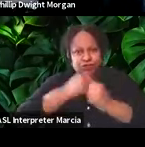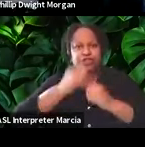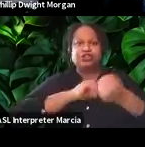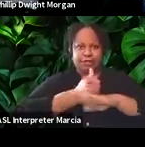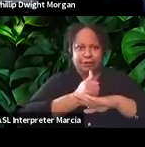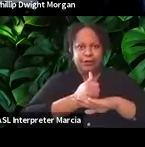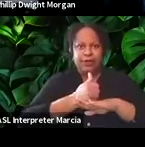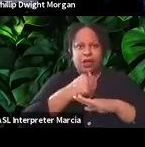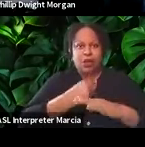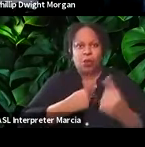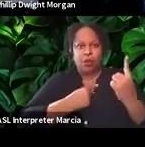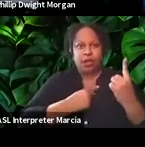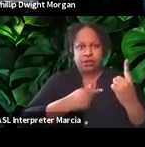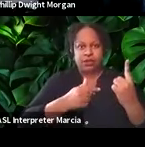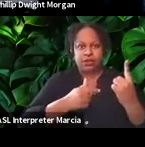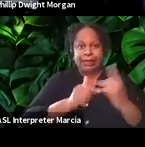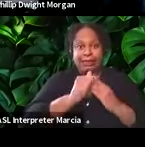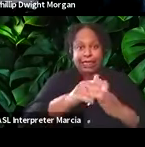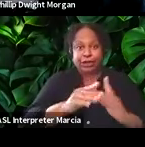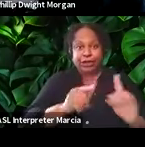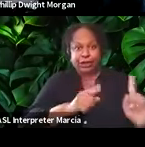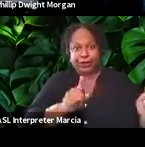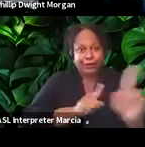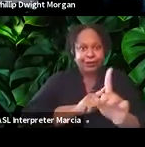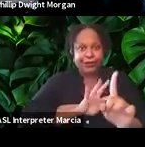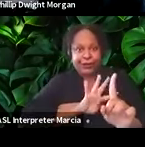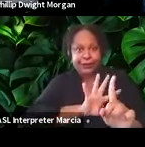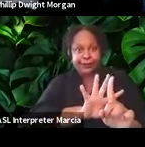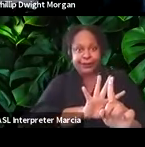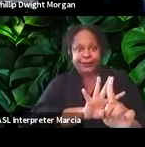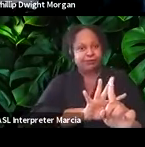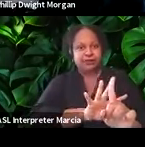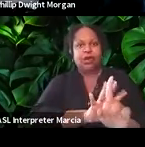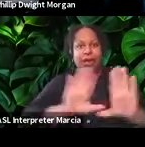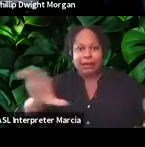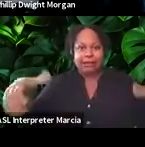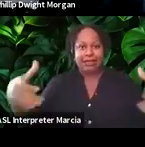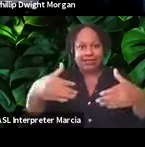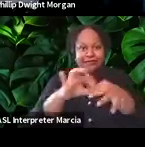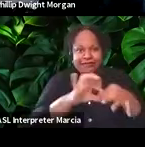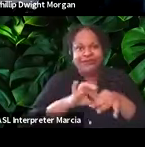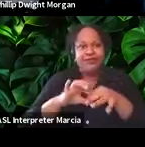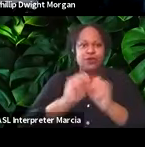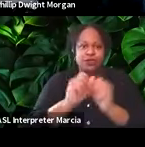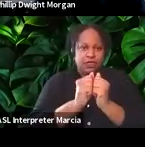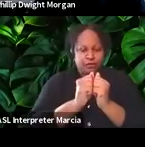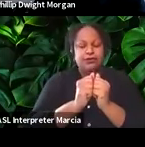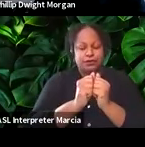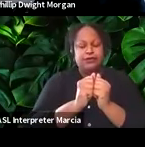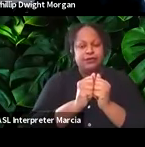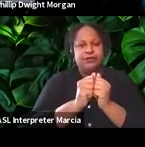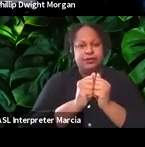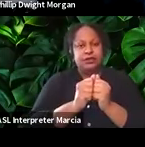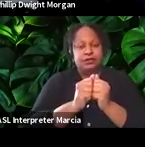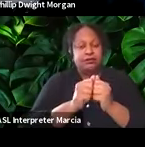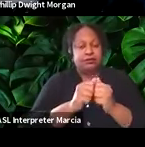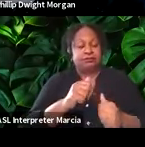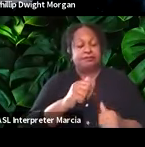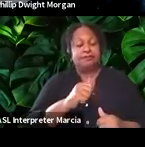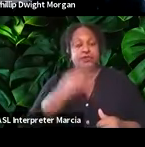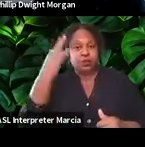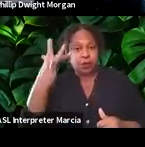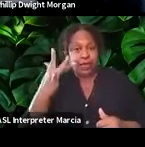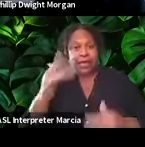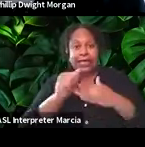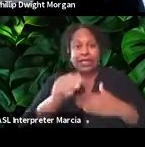just one person that leads it, it's a collective. And that is what I am about, and that is the reason why leadership looks